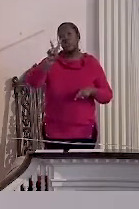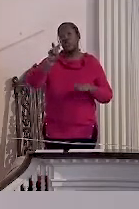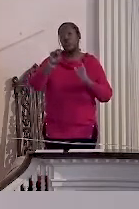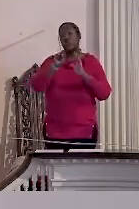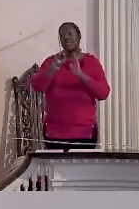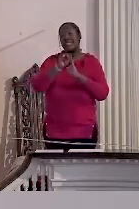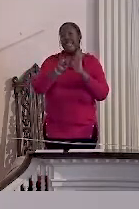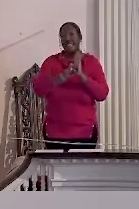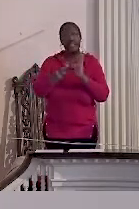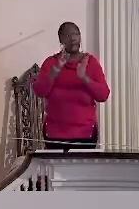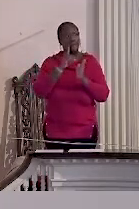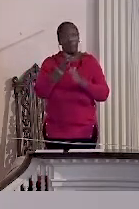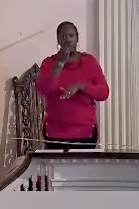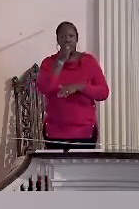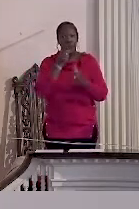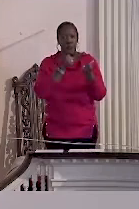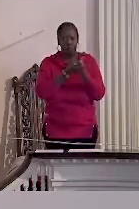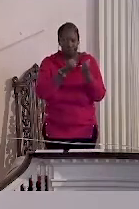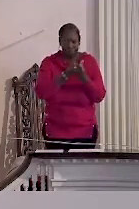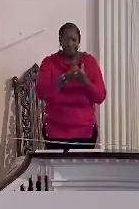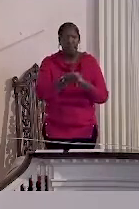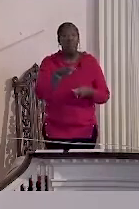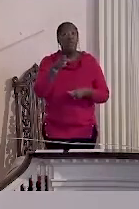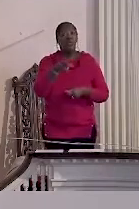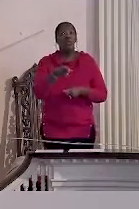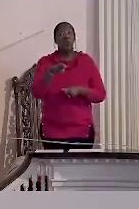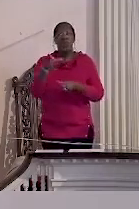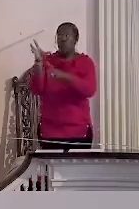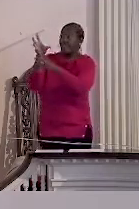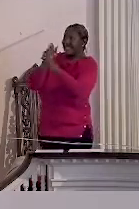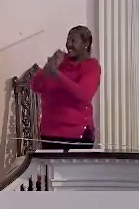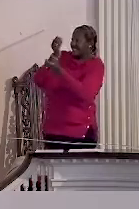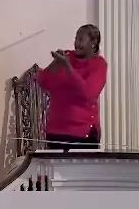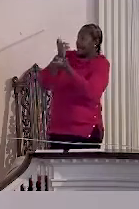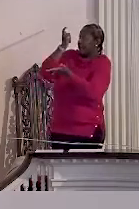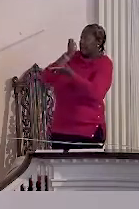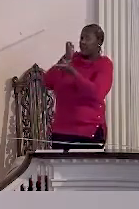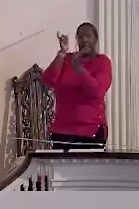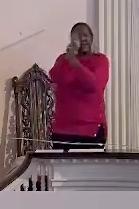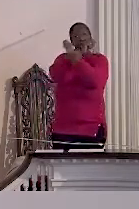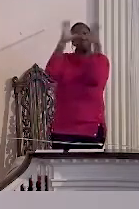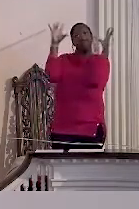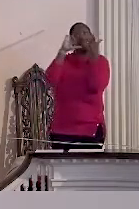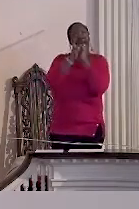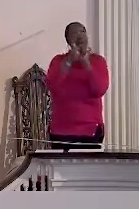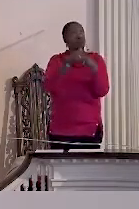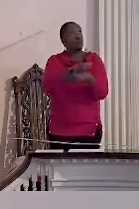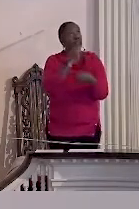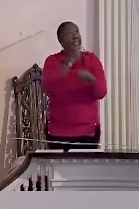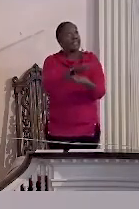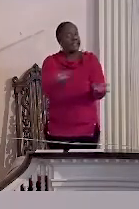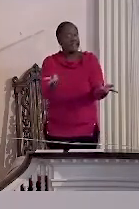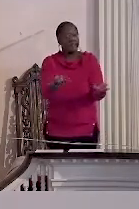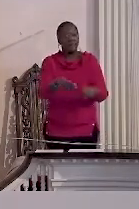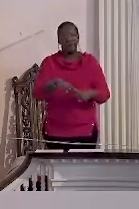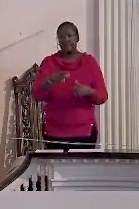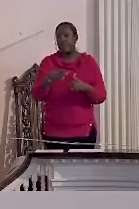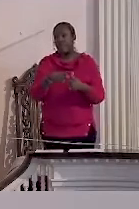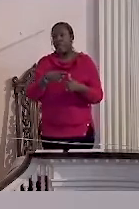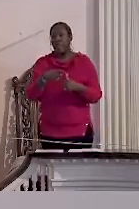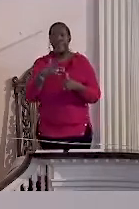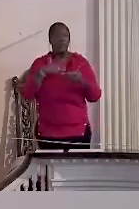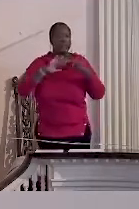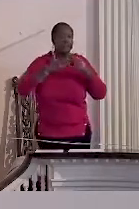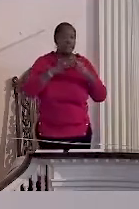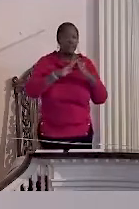recipients are free to imagine how they want to feed hungry kids. There are community garden